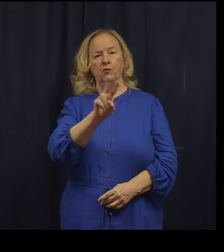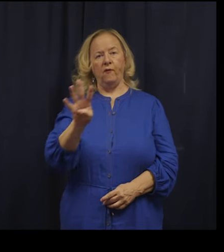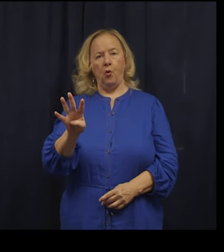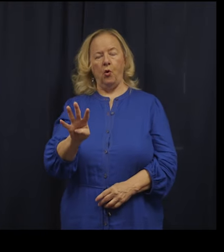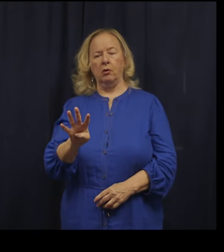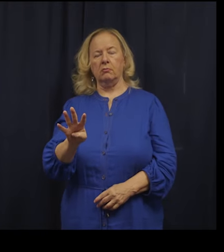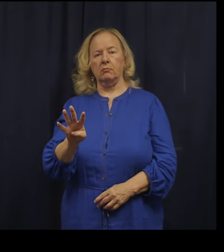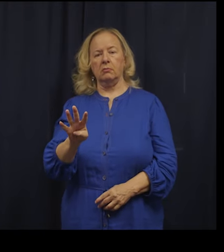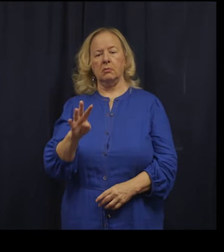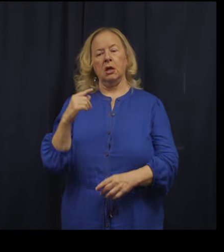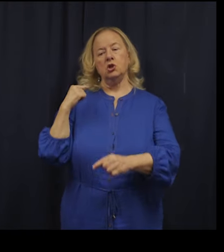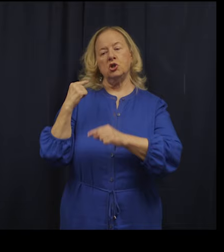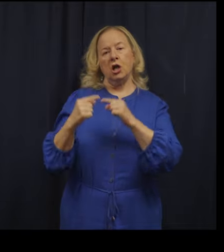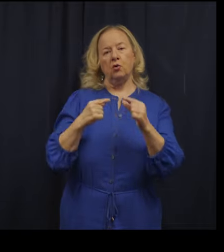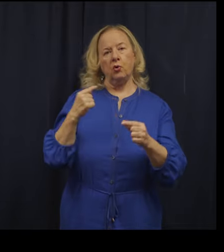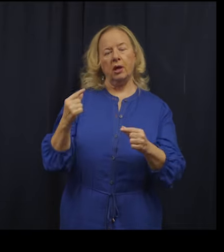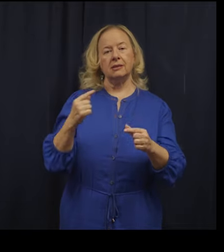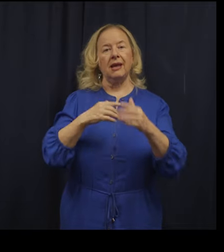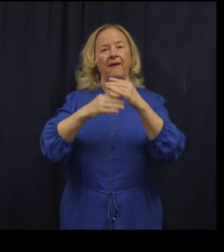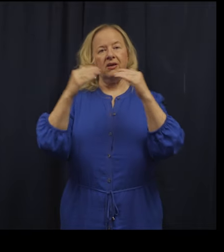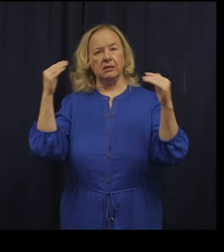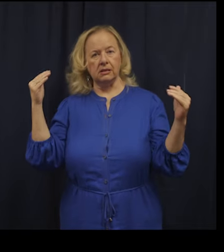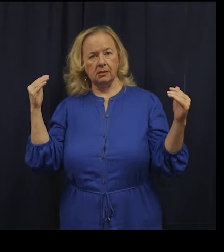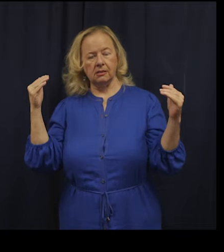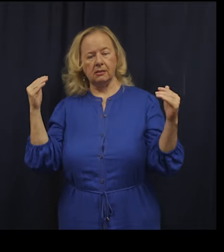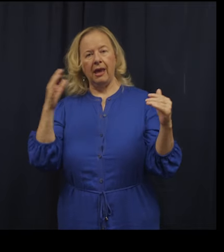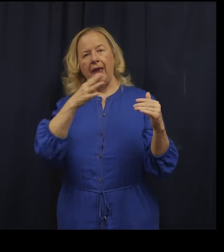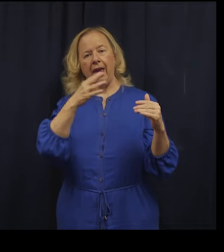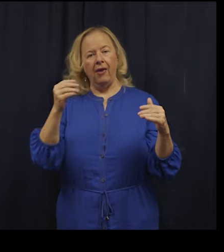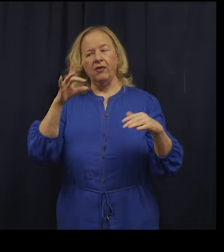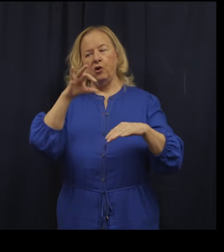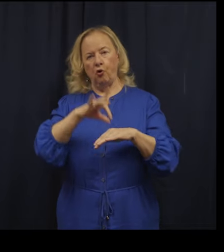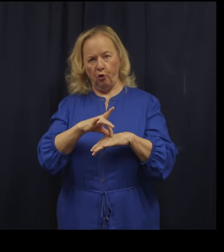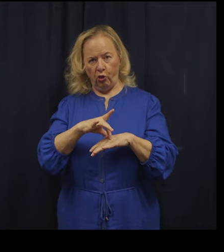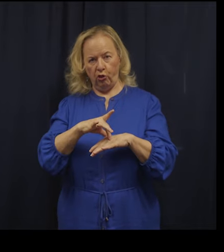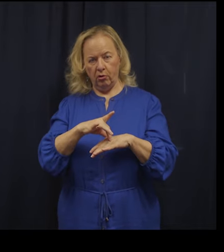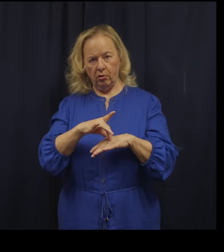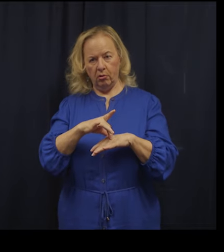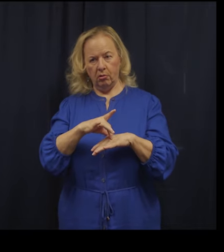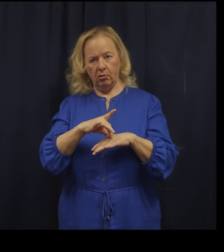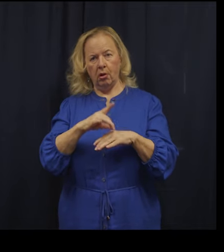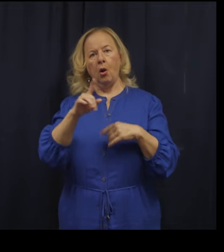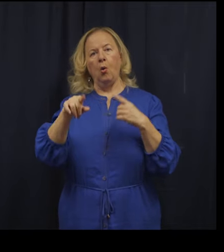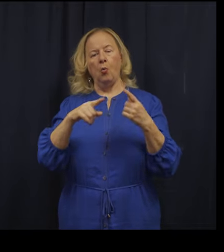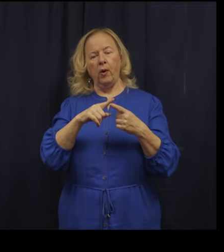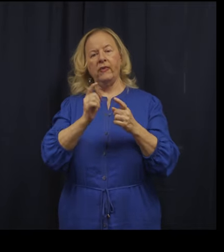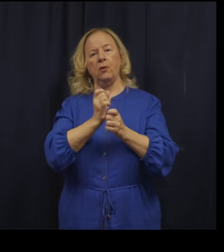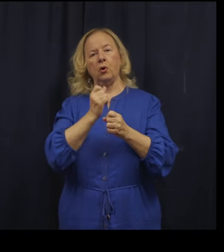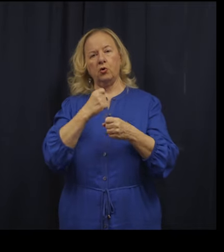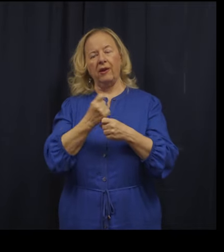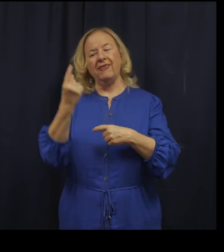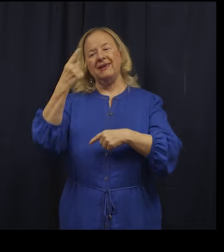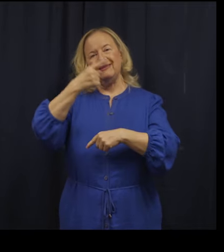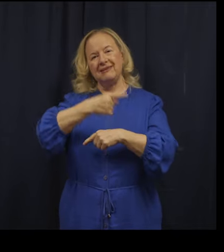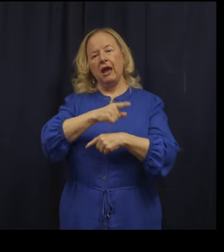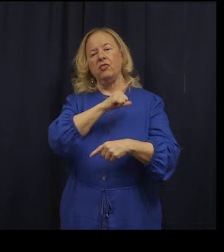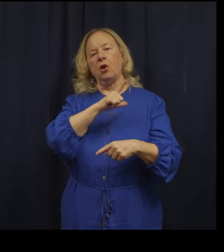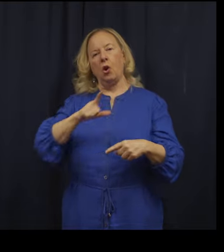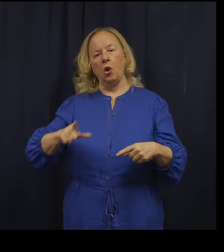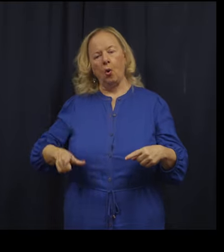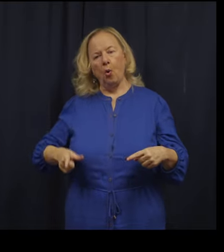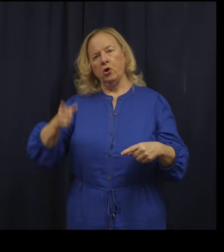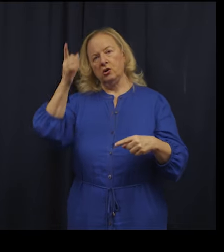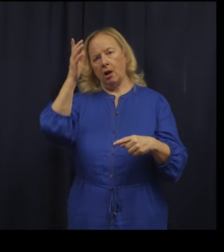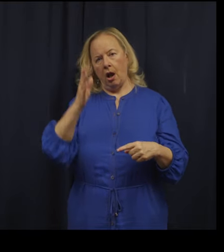2:4. These are the generations of the heavens and the earth when they were created in the day the